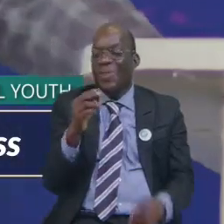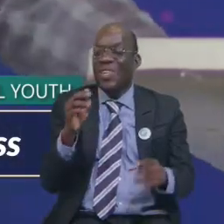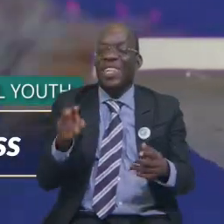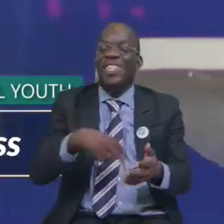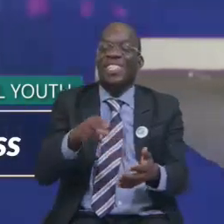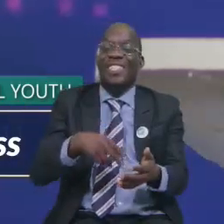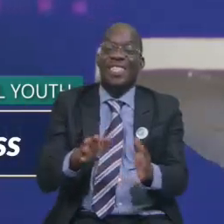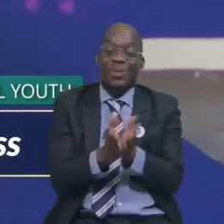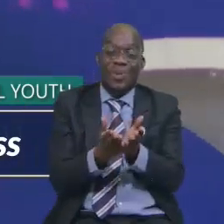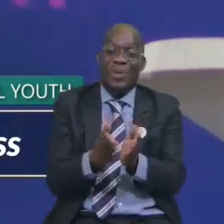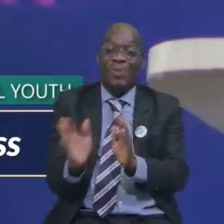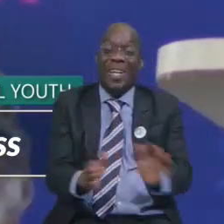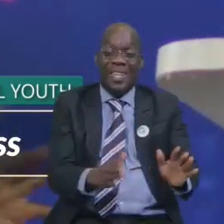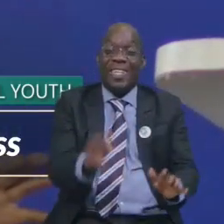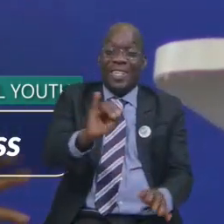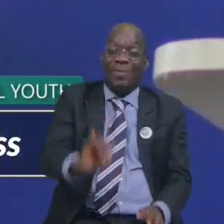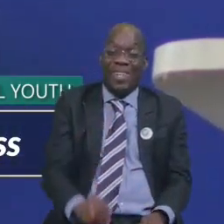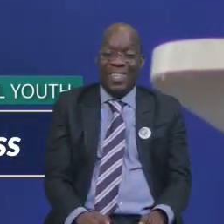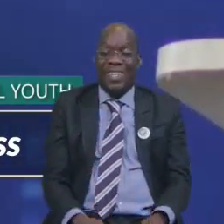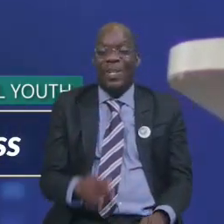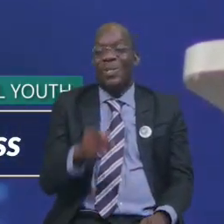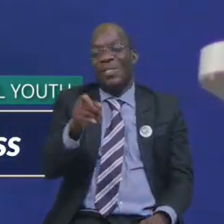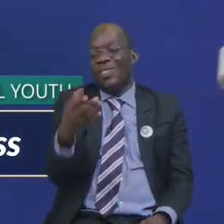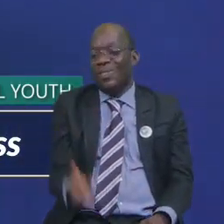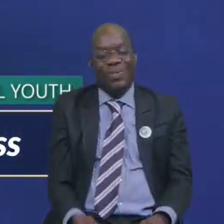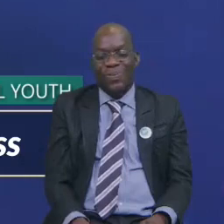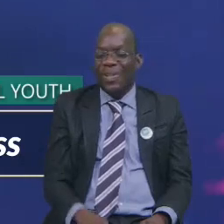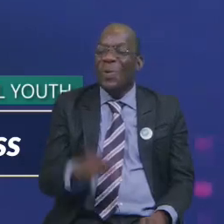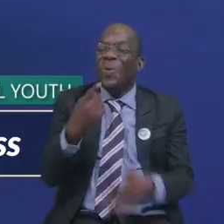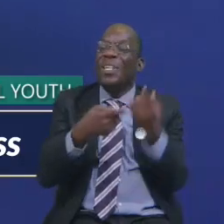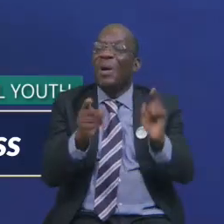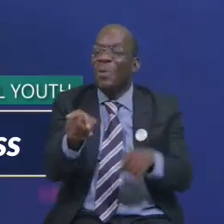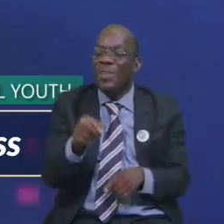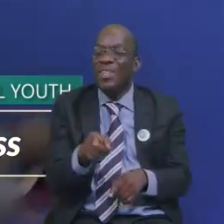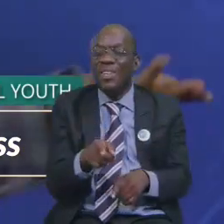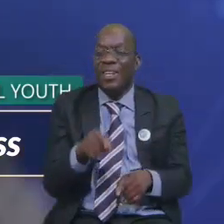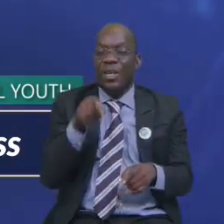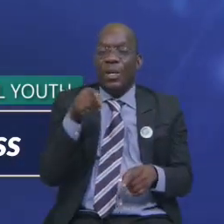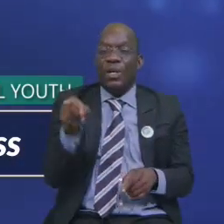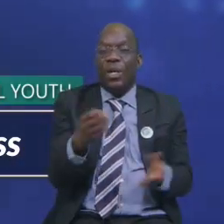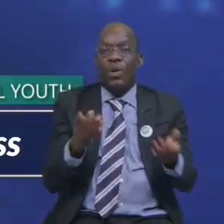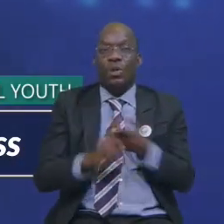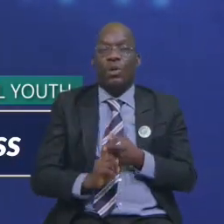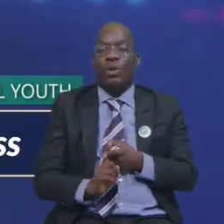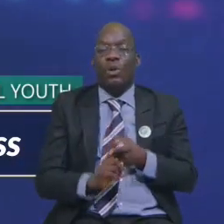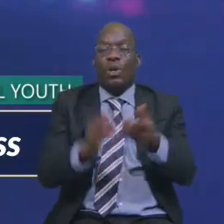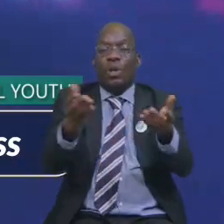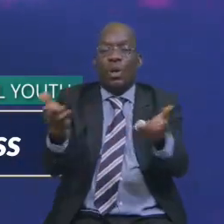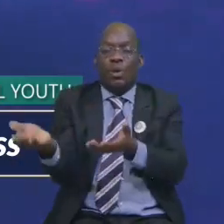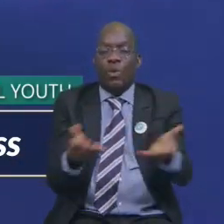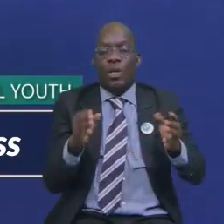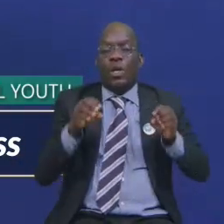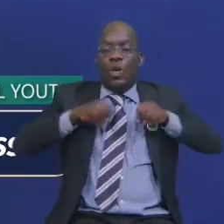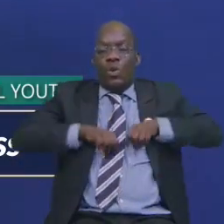reading, planning, sketching, and doing all those things. What happened? They want to bring coldness to your